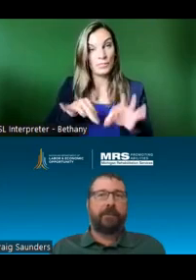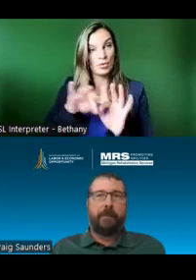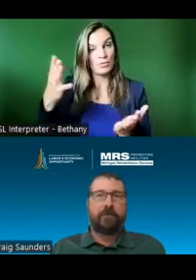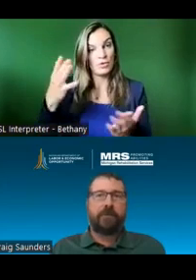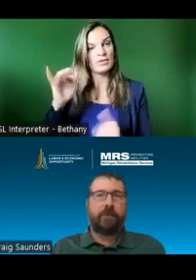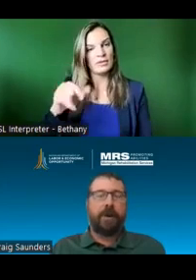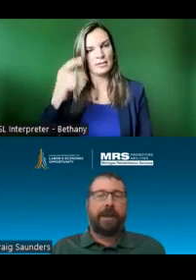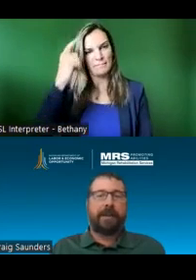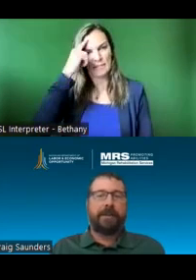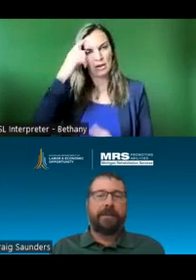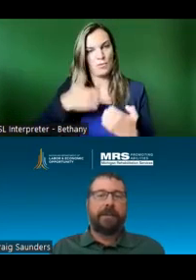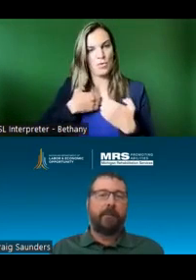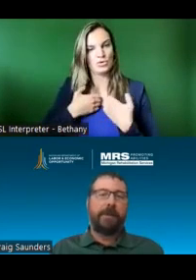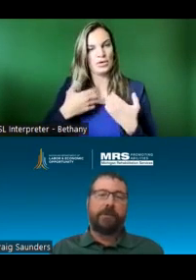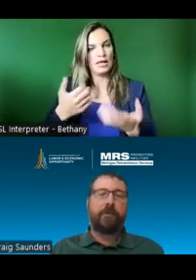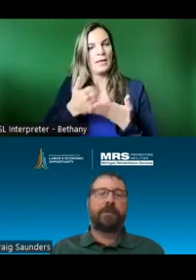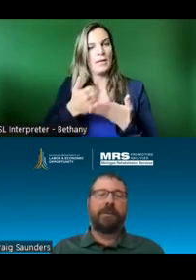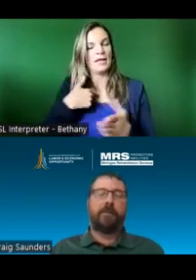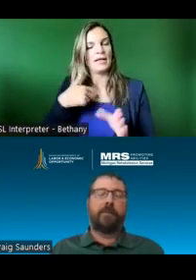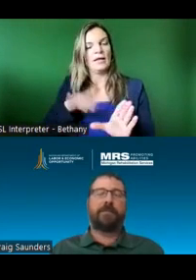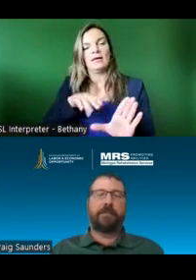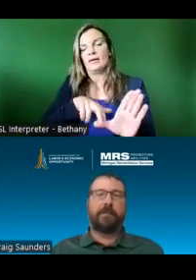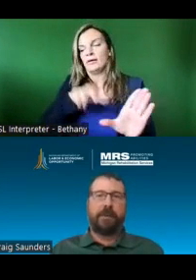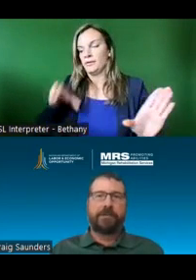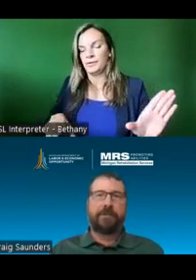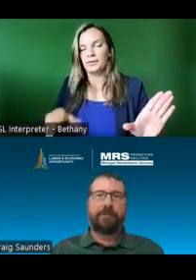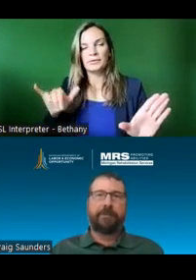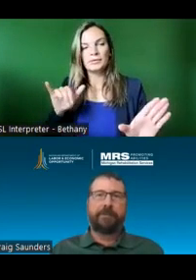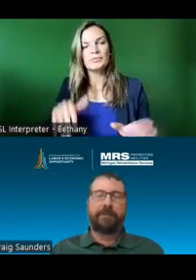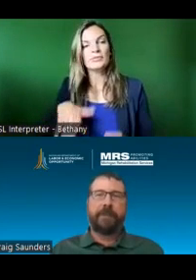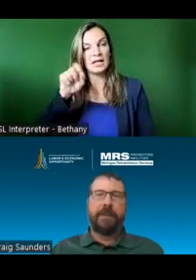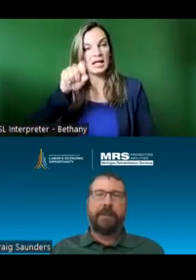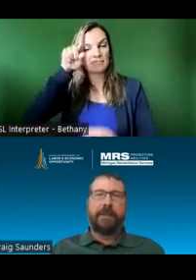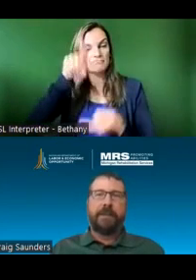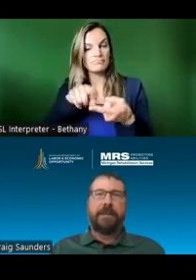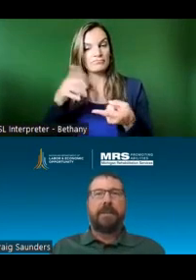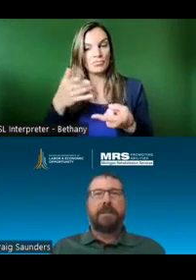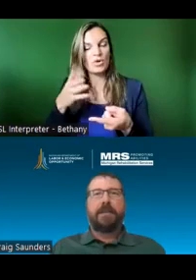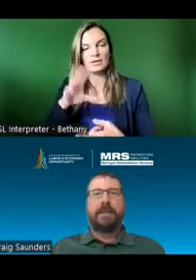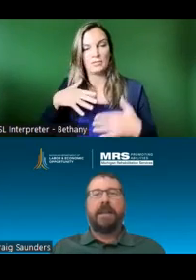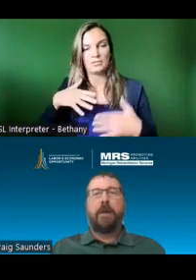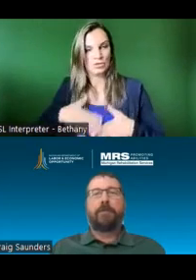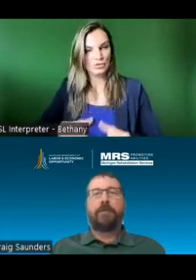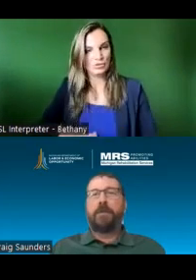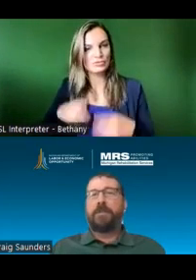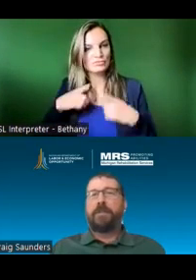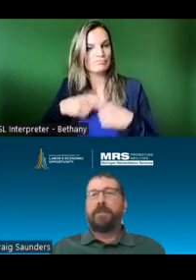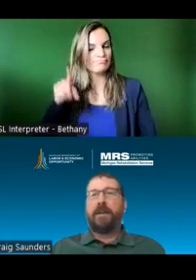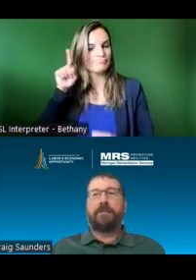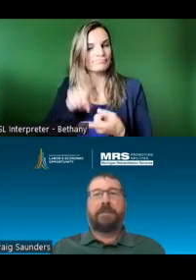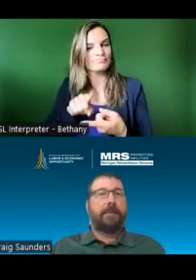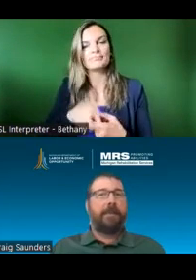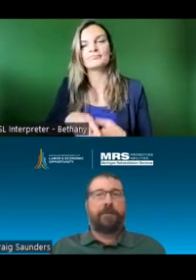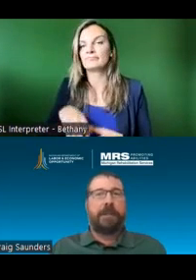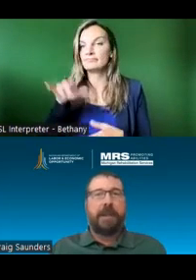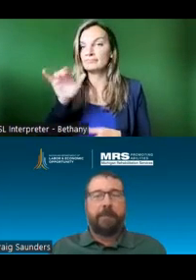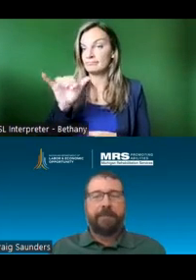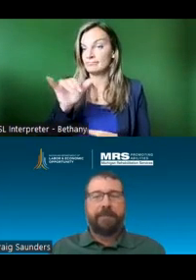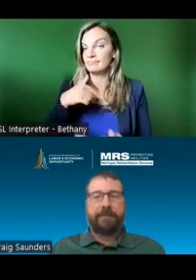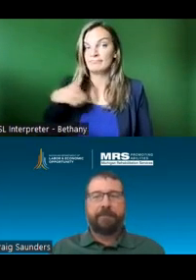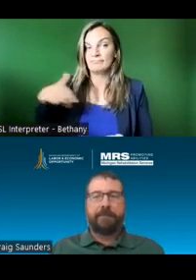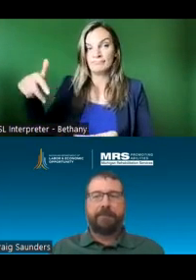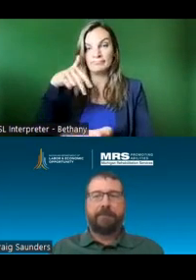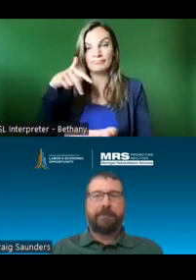a mental emotional break and reducing our risk of depression. It helps with us getting better